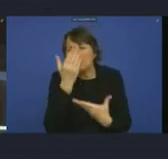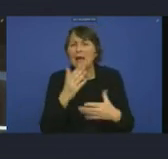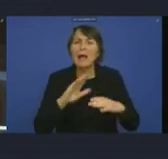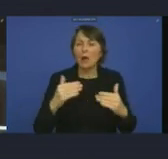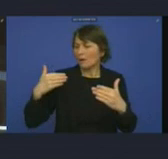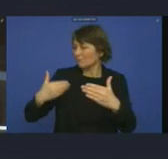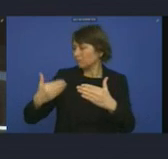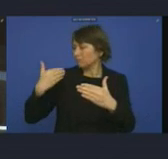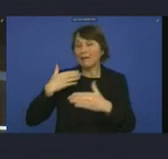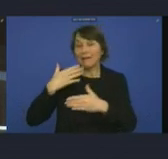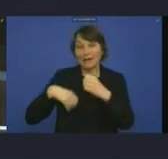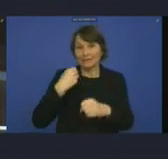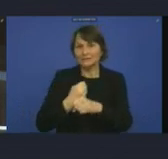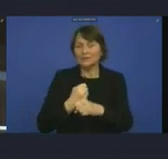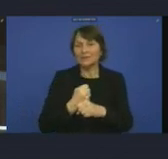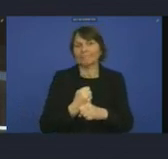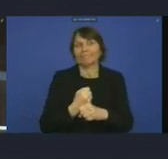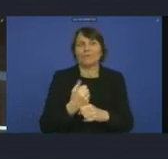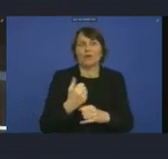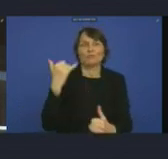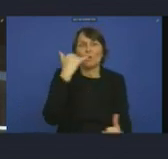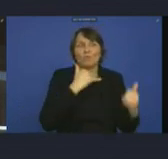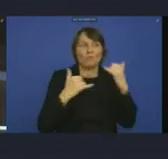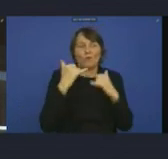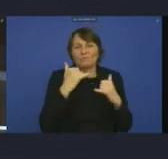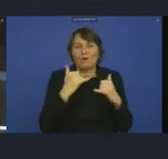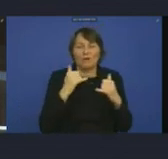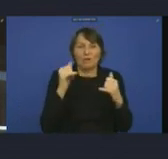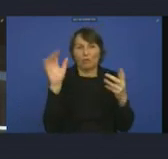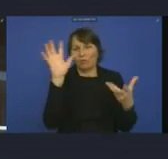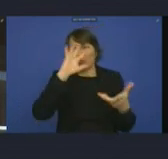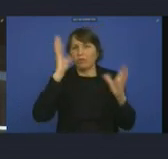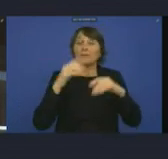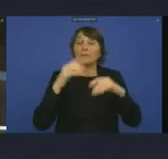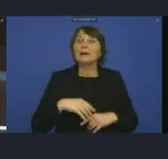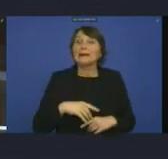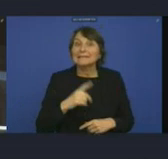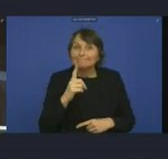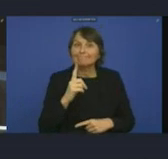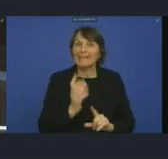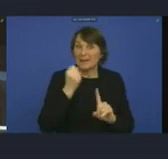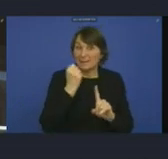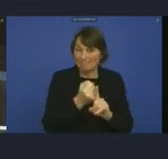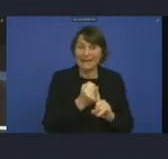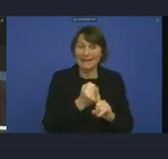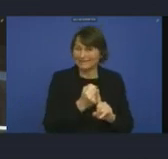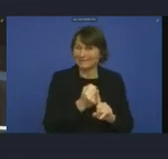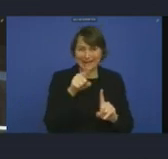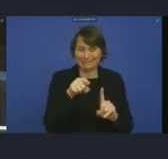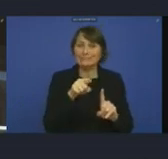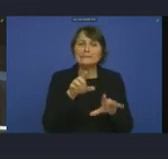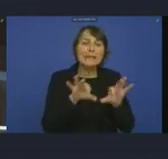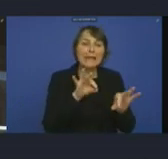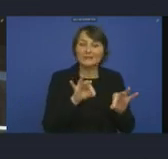not only these errors create undue delays in the selection process, but worst of all, some of these mistakes lead to the